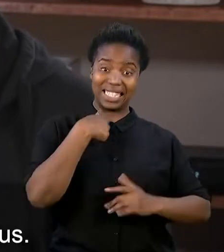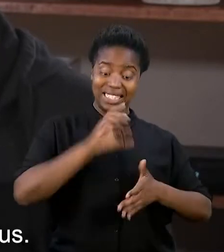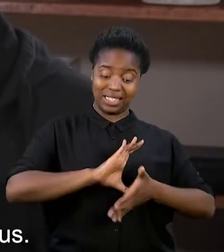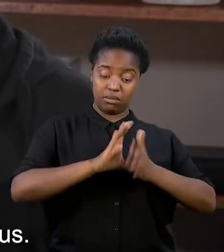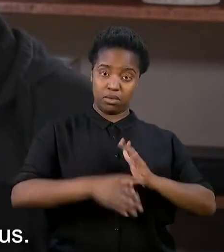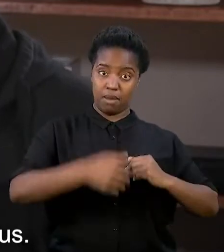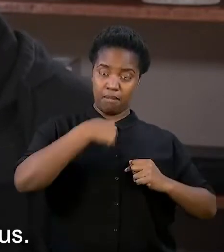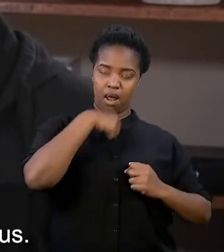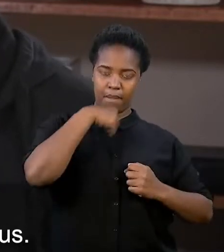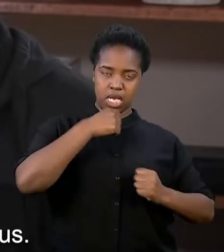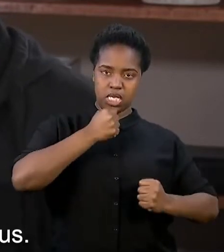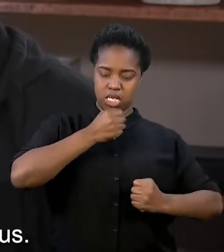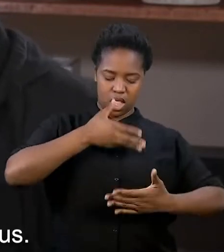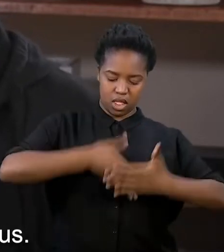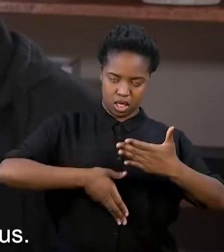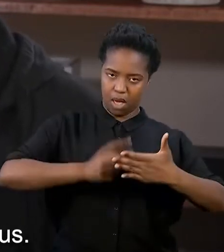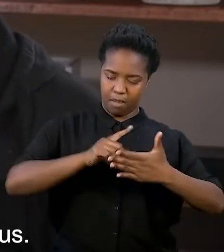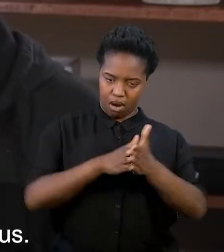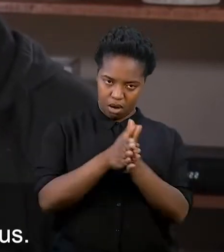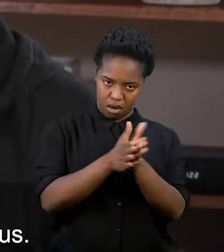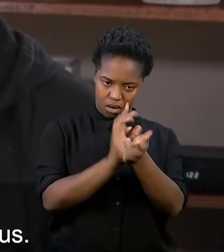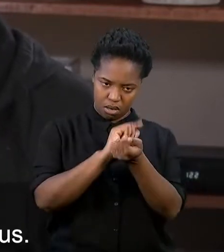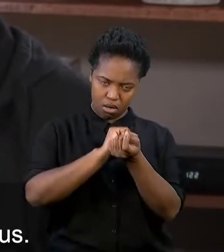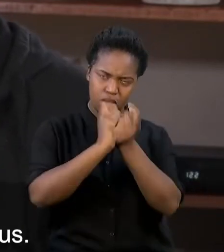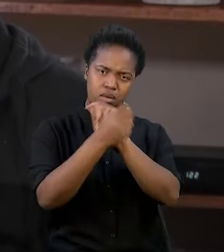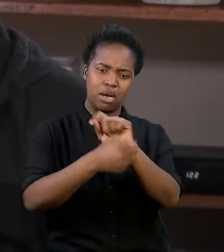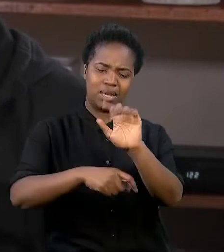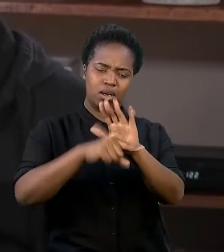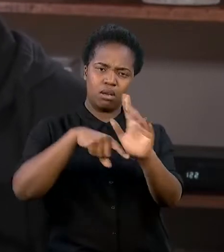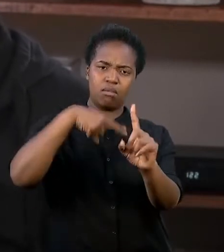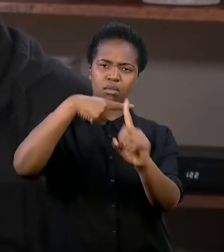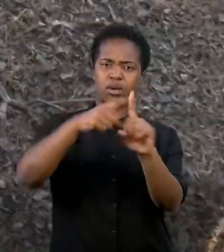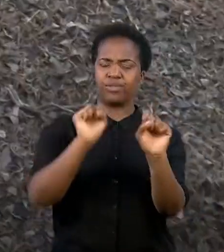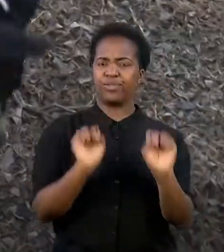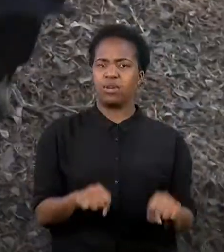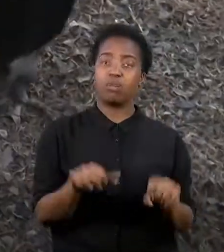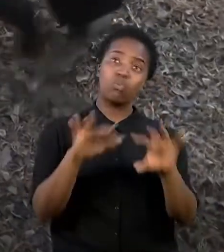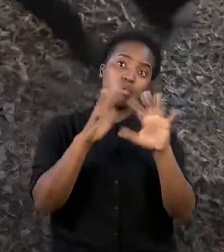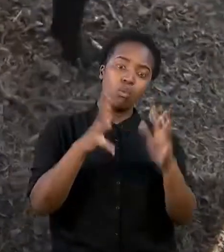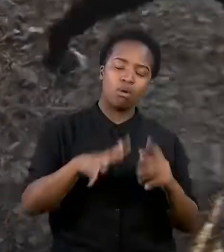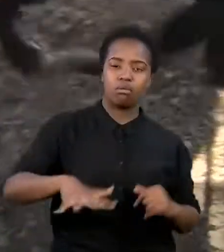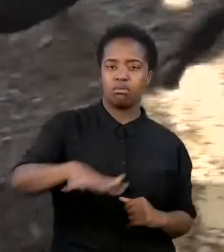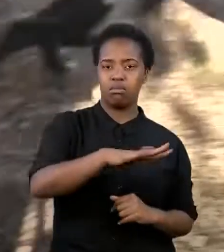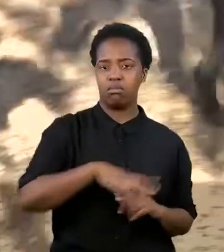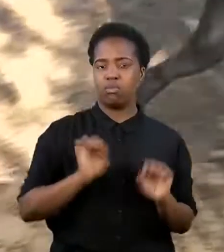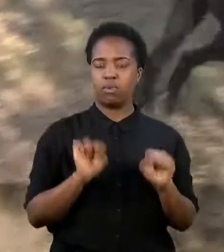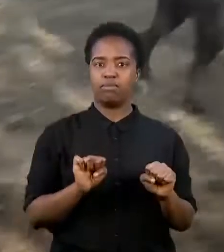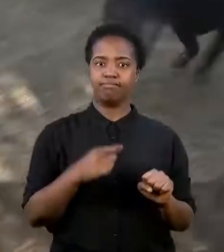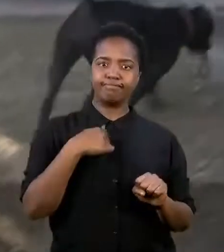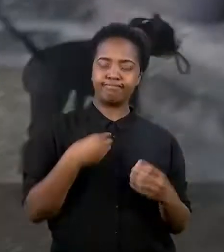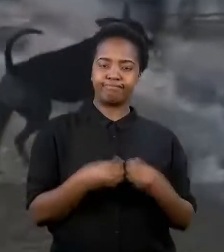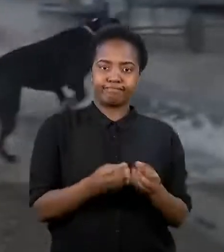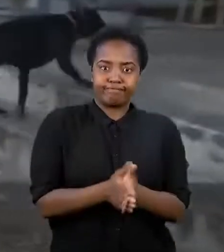our disabilities are not a burden. It's actually inspiring to us. It's inspiring to the world around us, and it should be